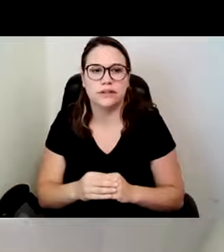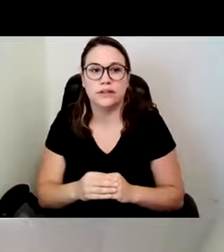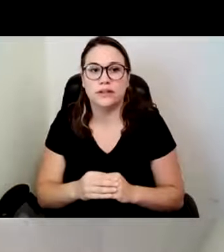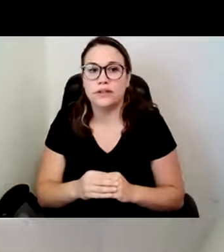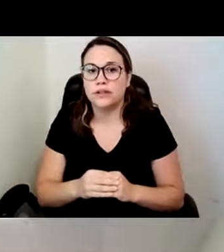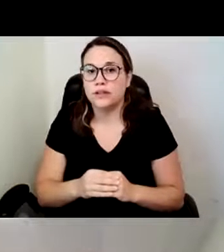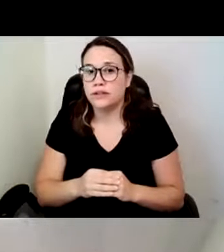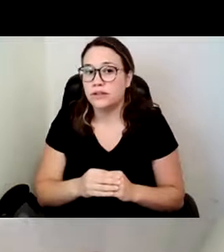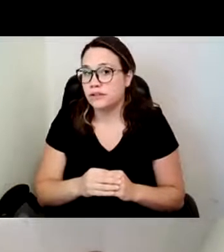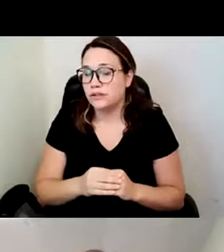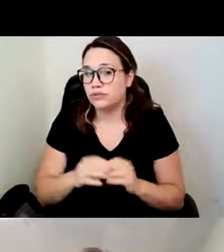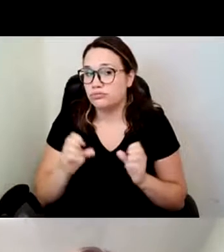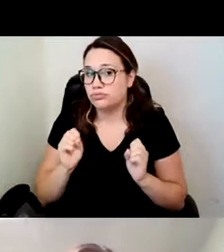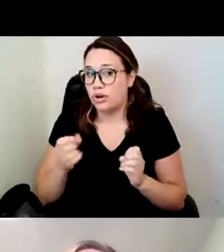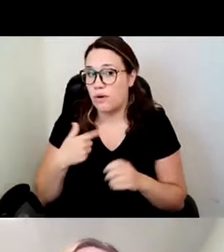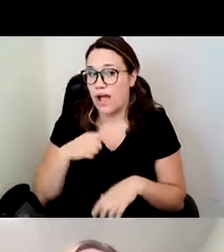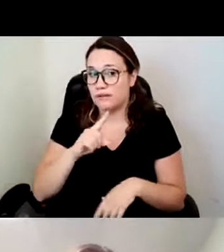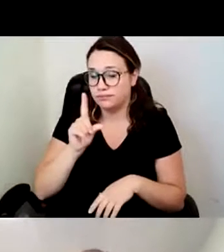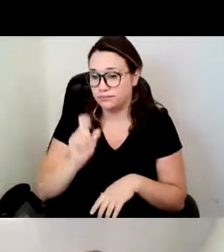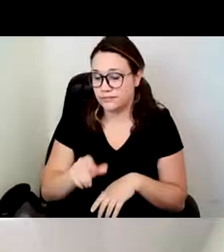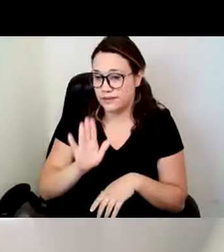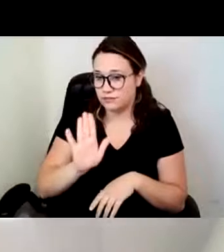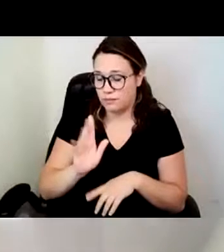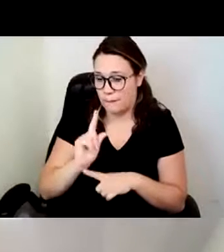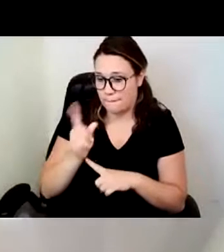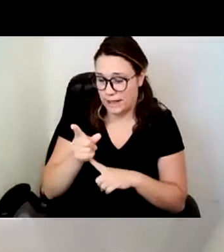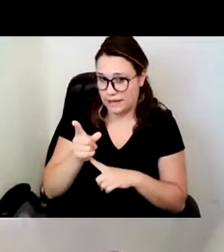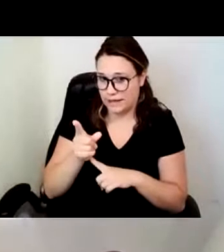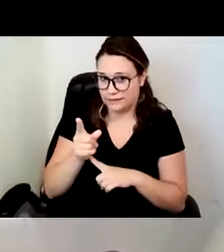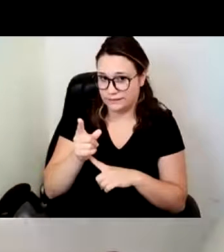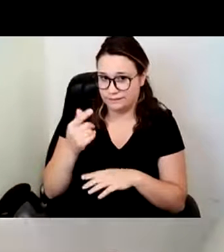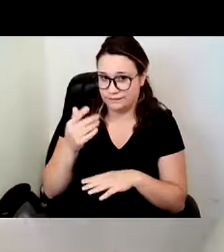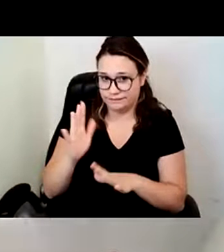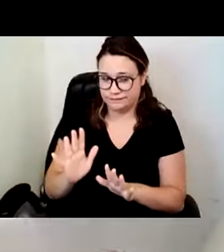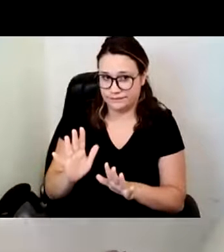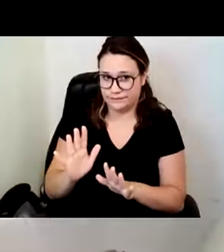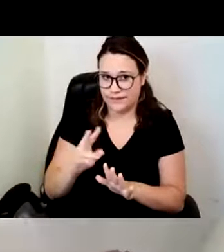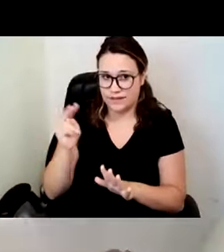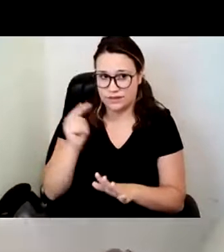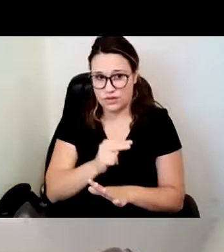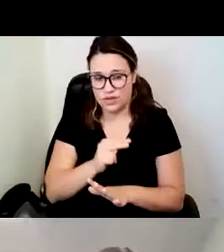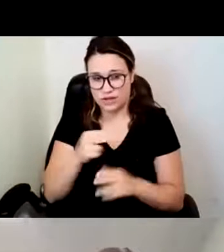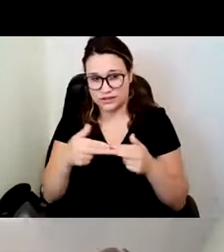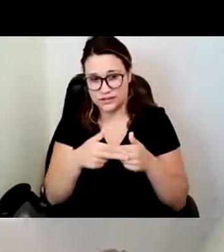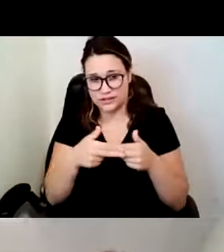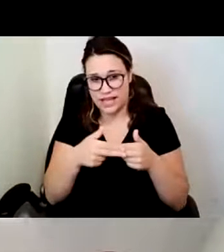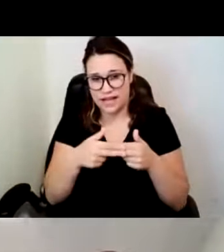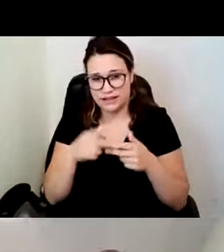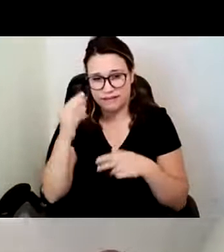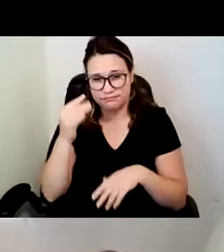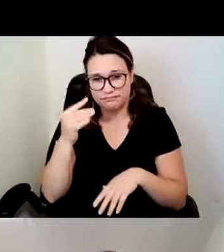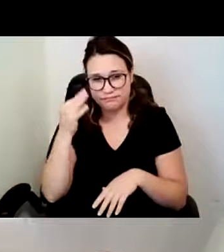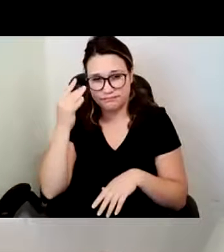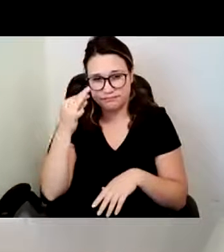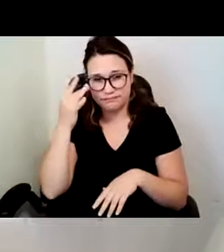So I'm going to ask you to take a minute and look at this slide and think about which of these